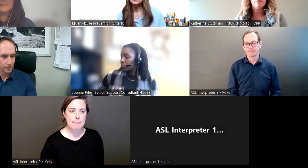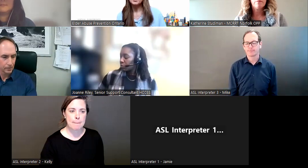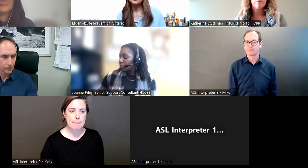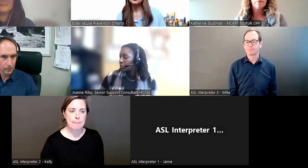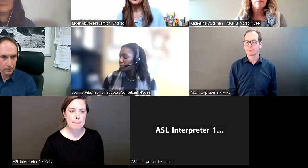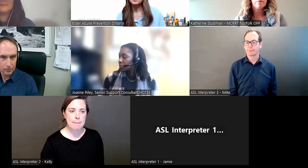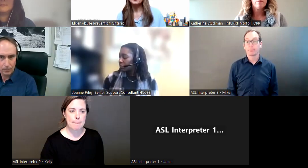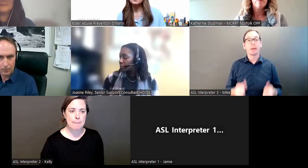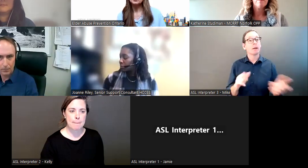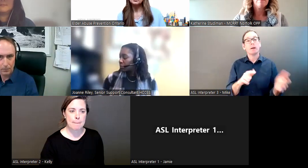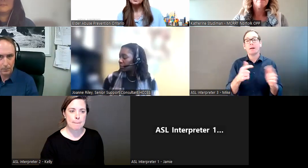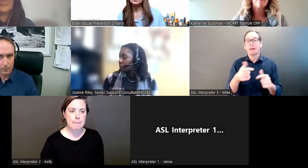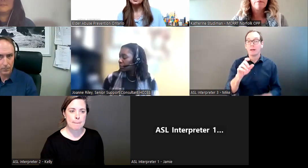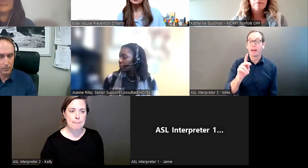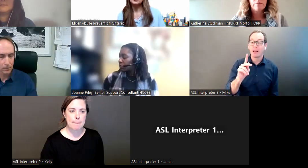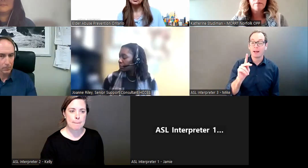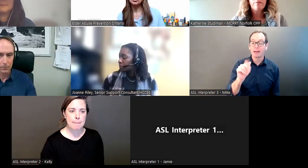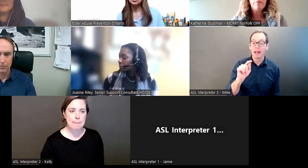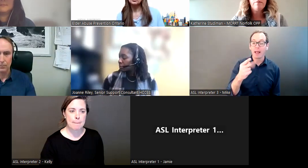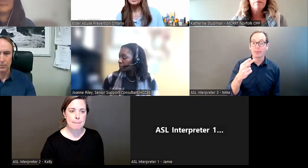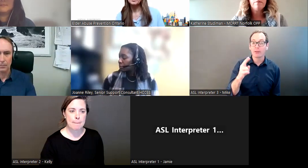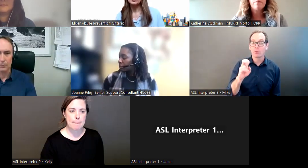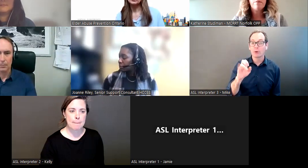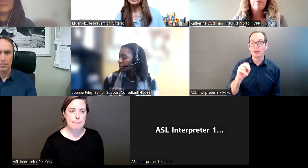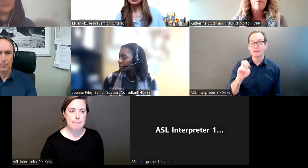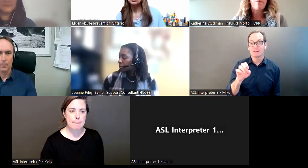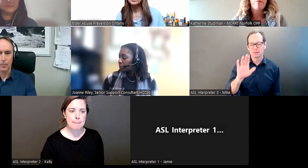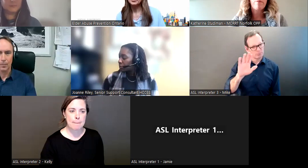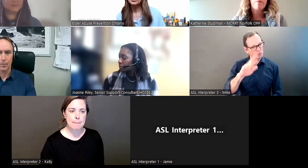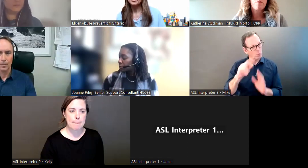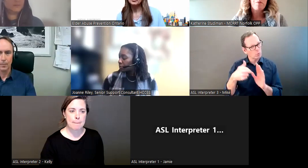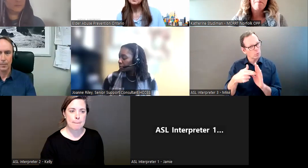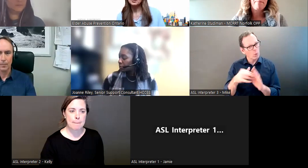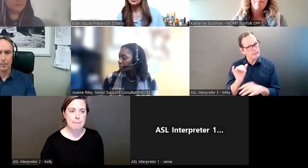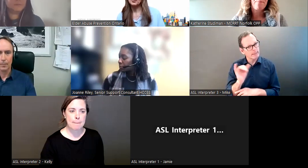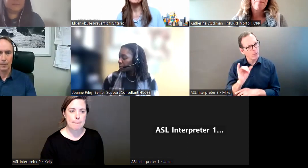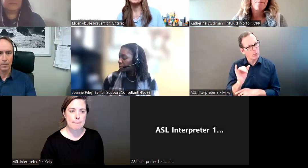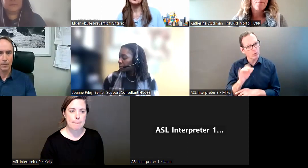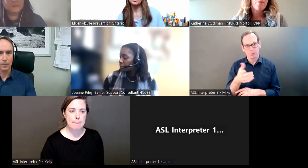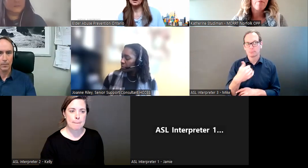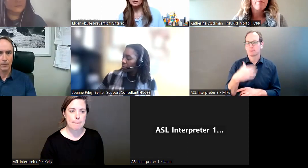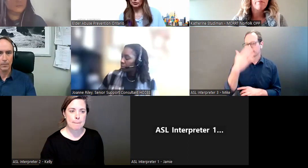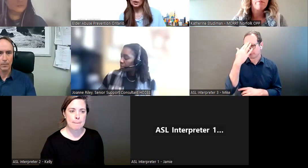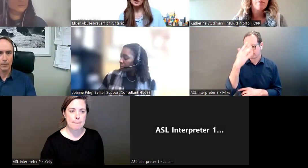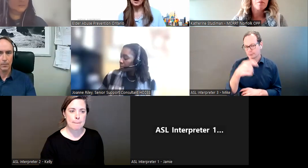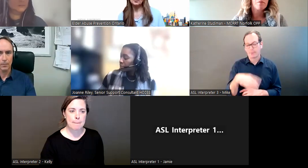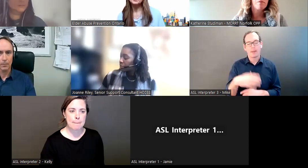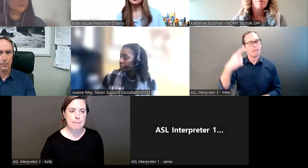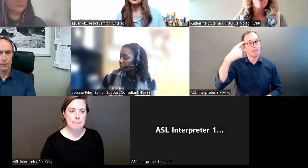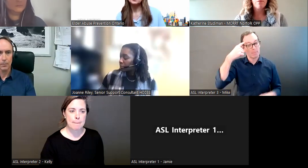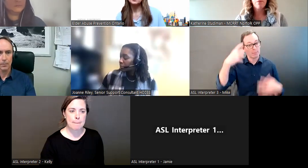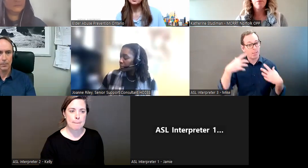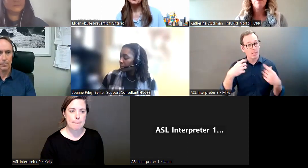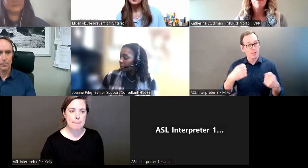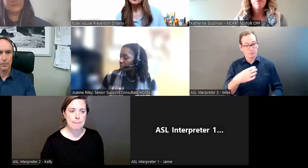trying to go over to Katherine, is that similar in terms of your role or mandate or rollout? I know that there is mental health officers in different